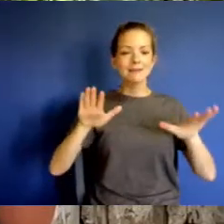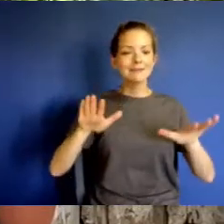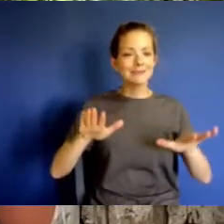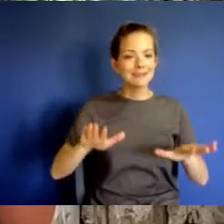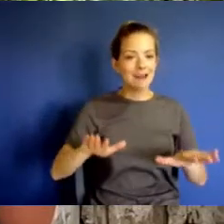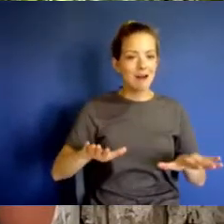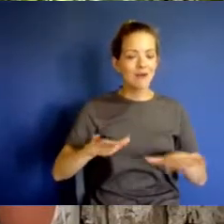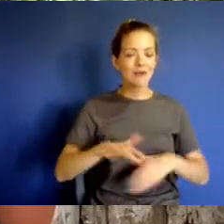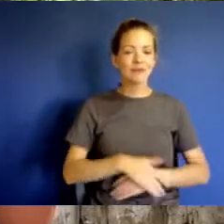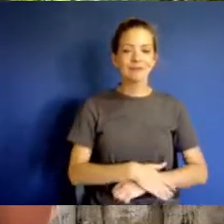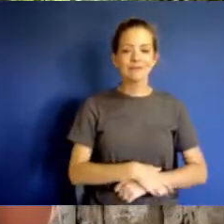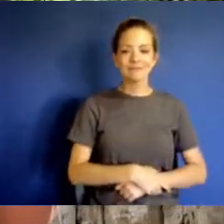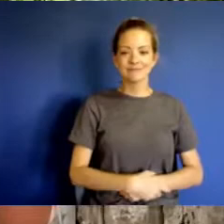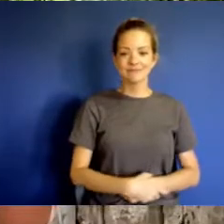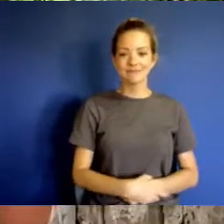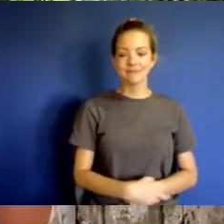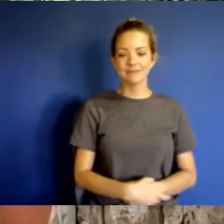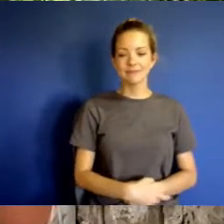just relax down.